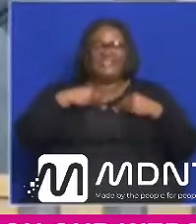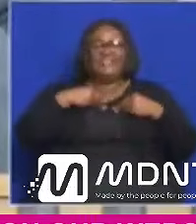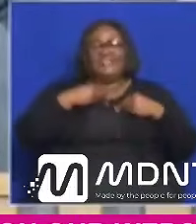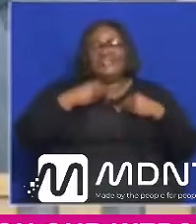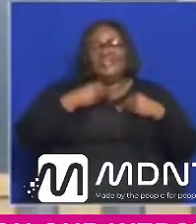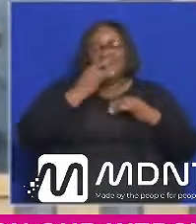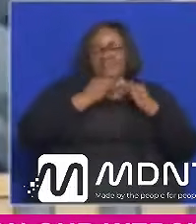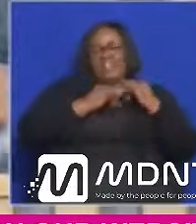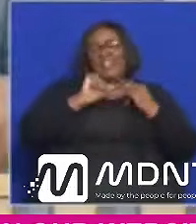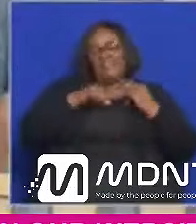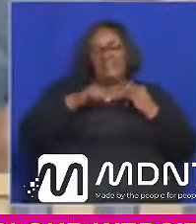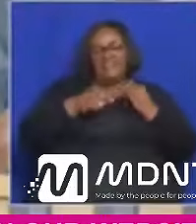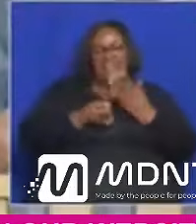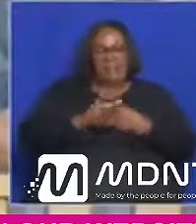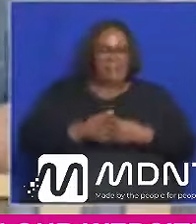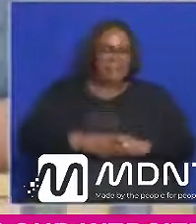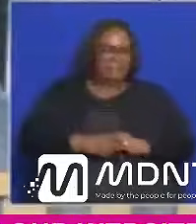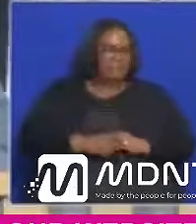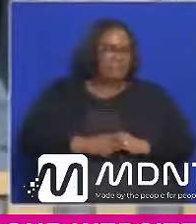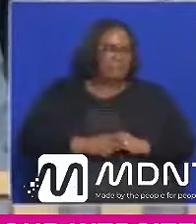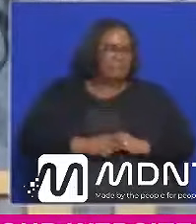then, staying with this,